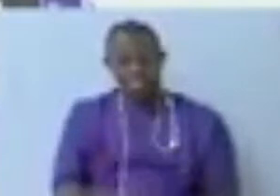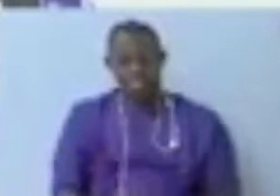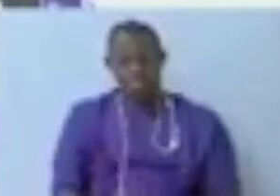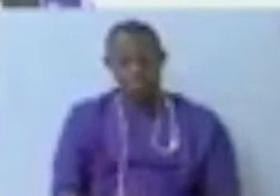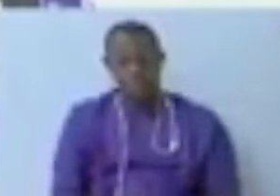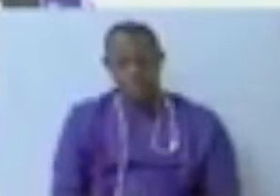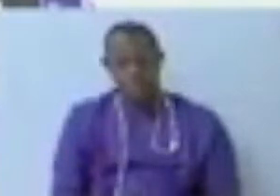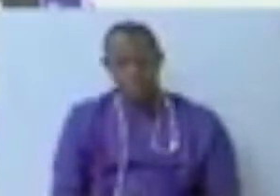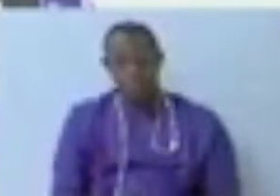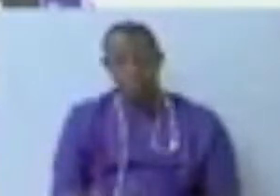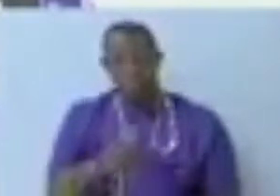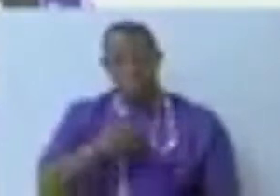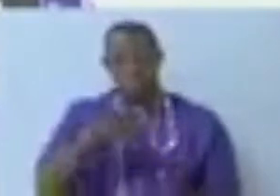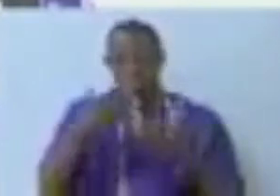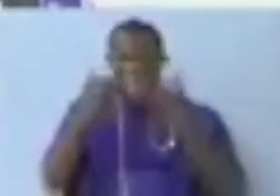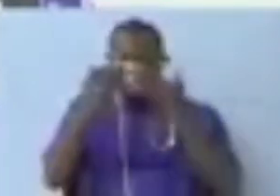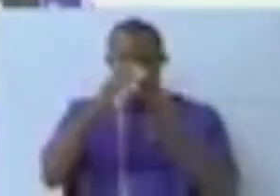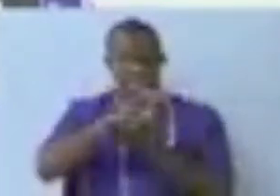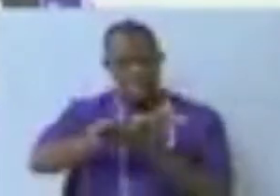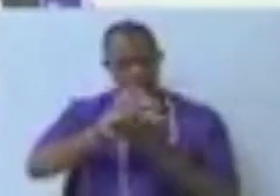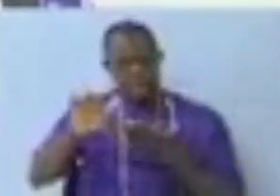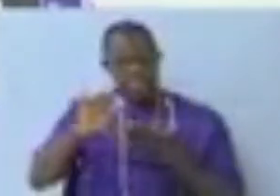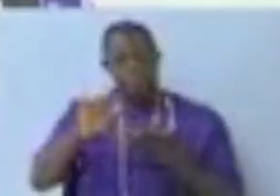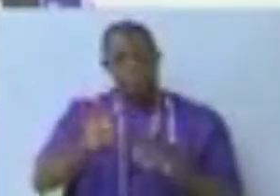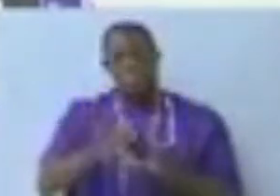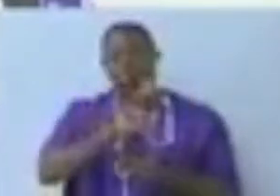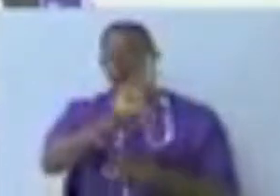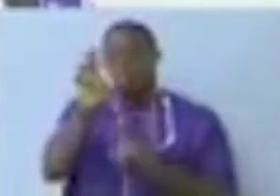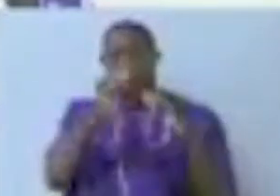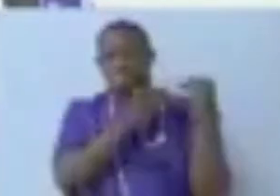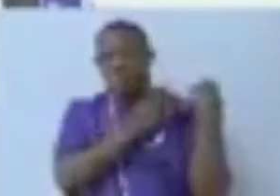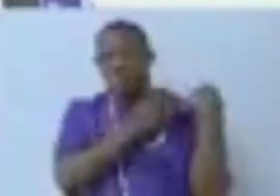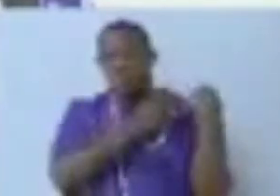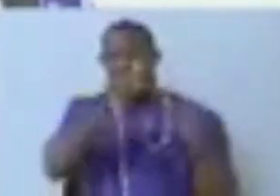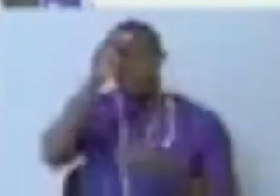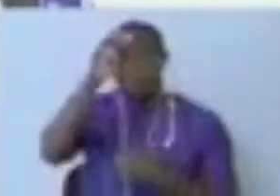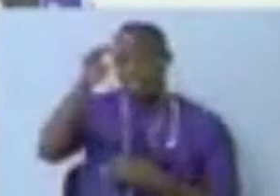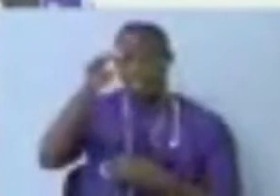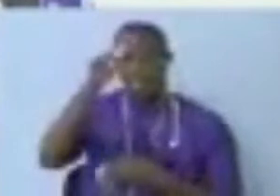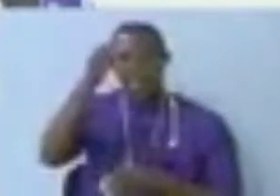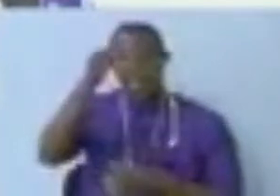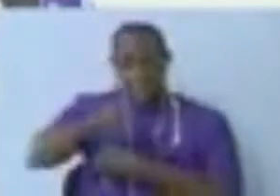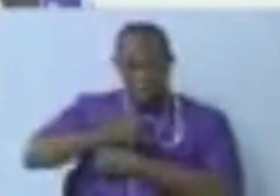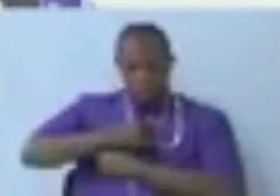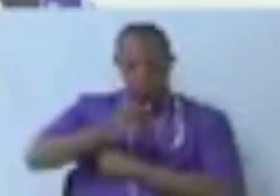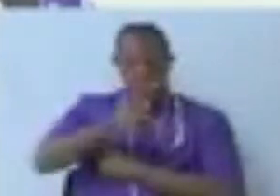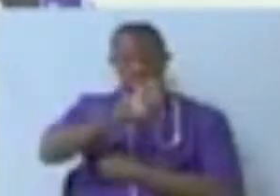I told him clearly, it is not the duty of the Minister of Interior.